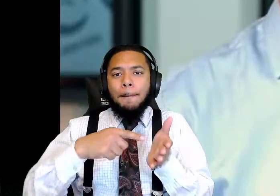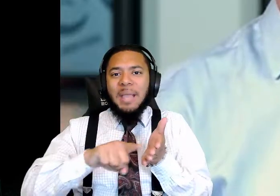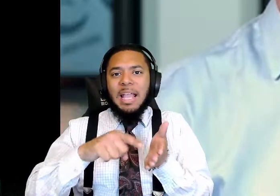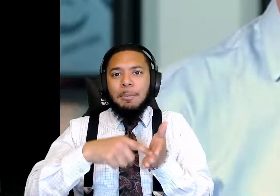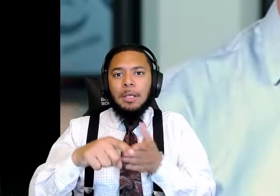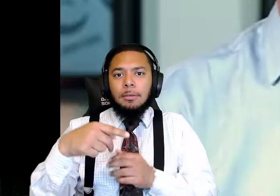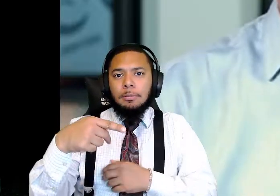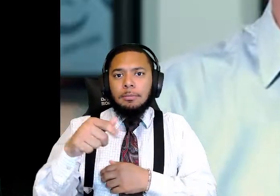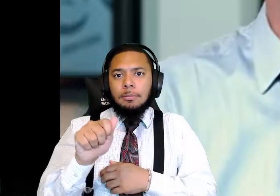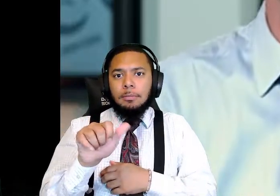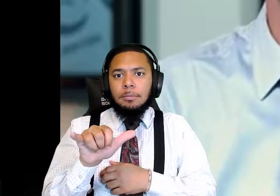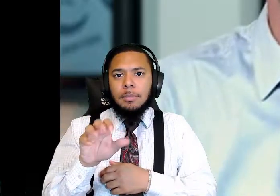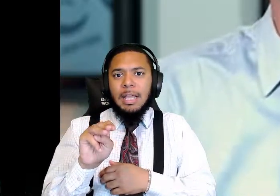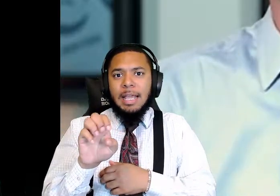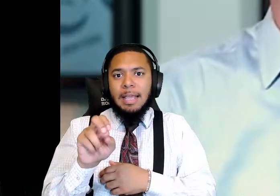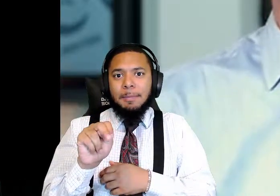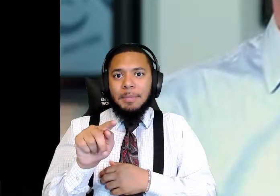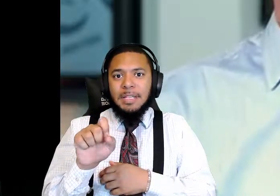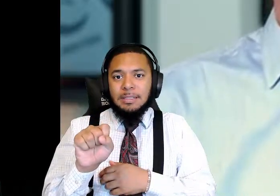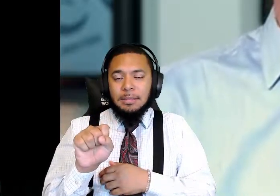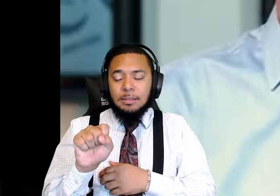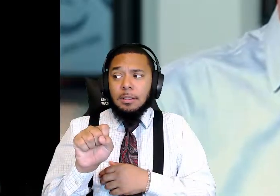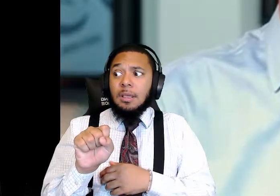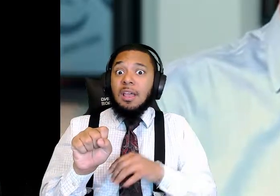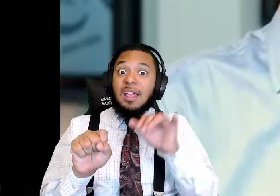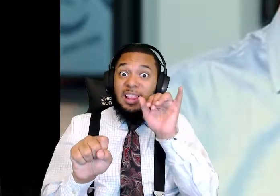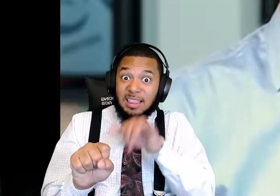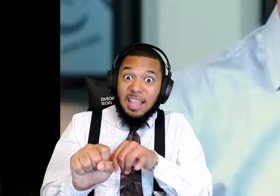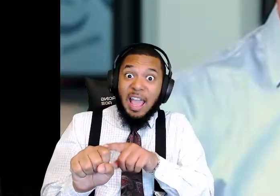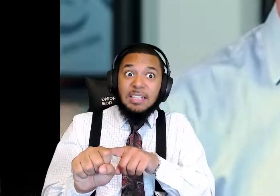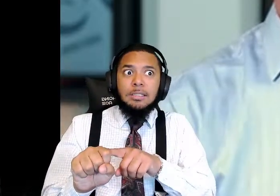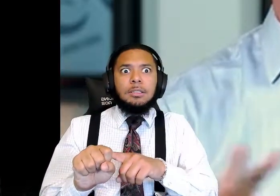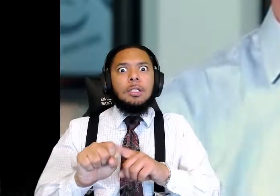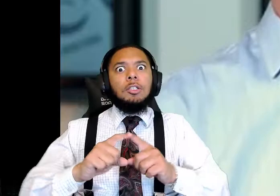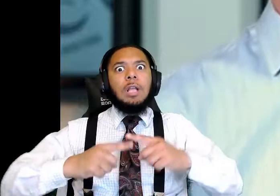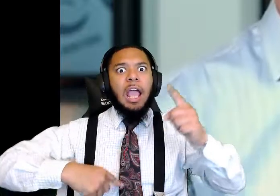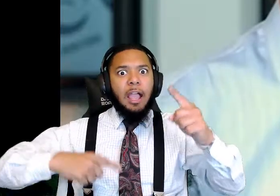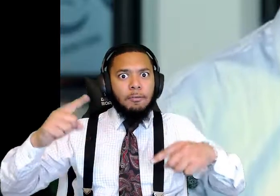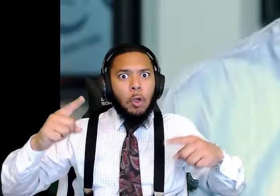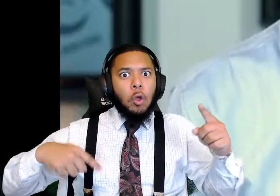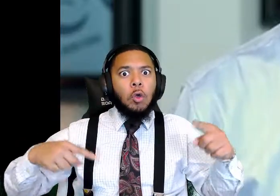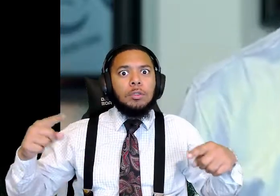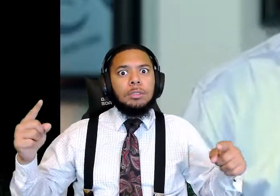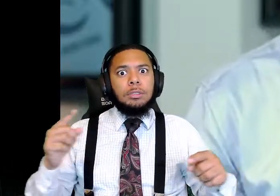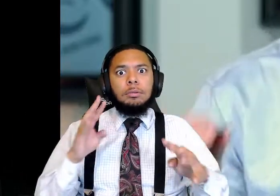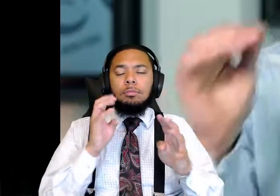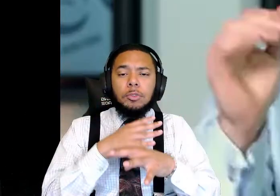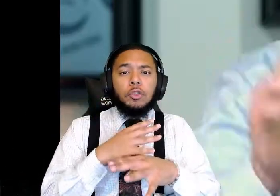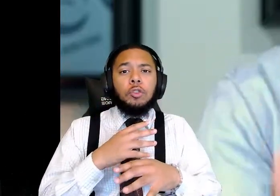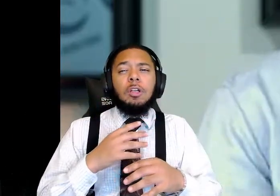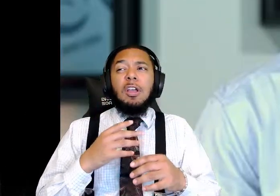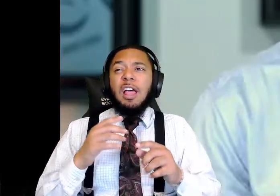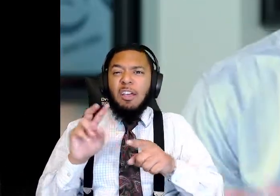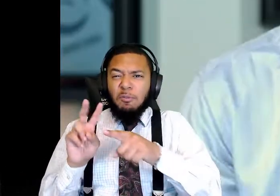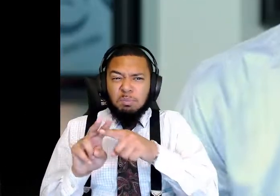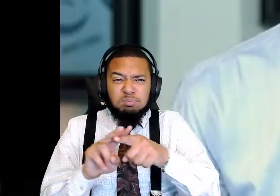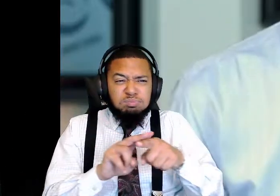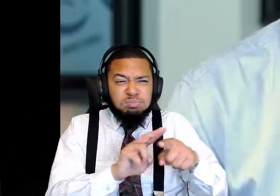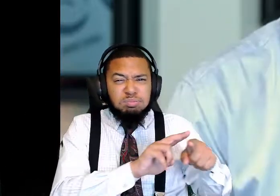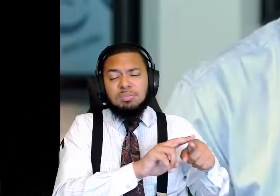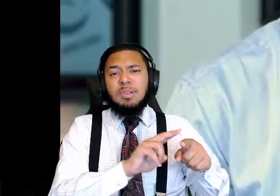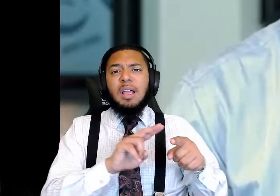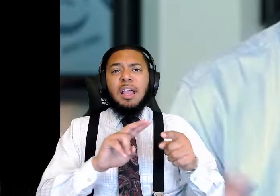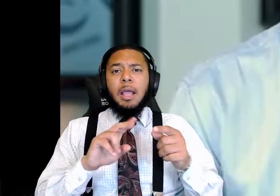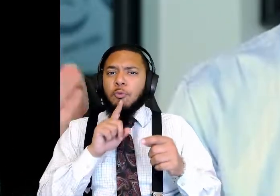payment ecosystem is diverse and interesting. So there's a whole slew of vocab, different terms that all